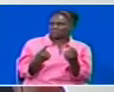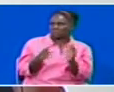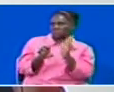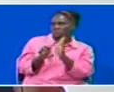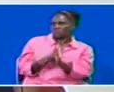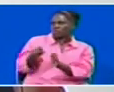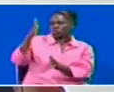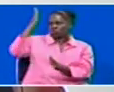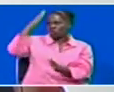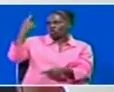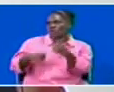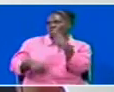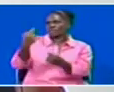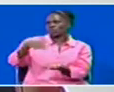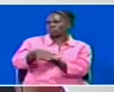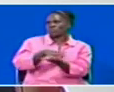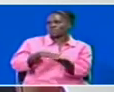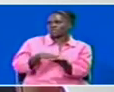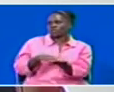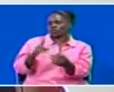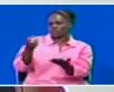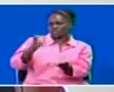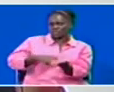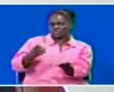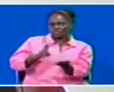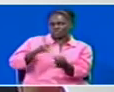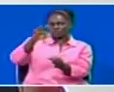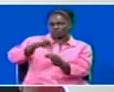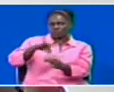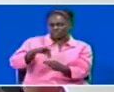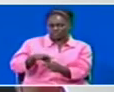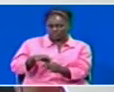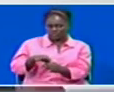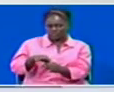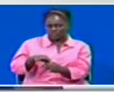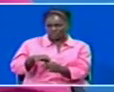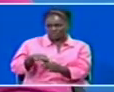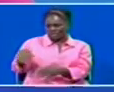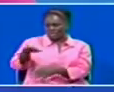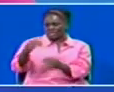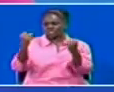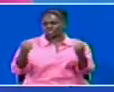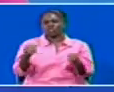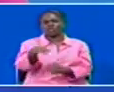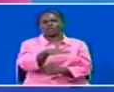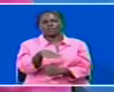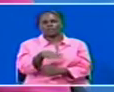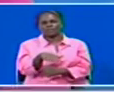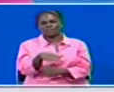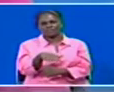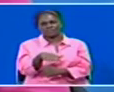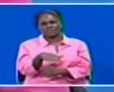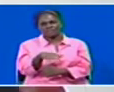will know who has won the election based on the number of registered voters in the perceived strongholds of certain